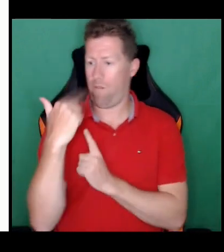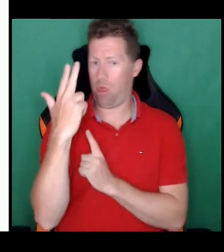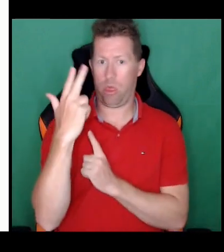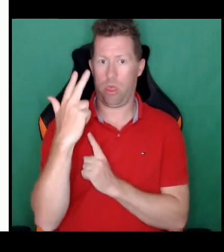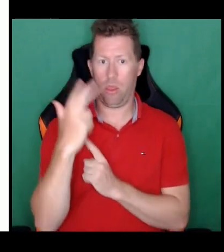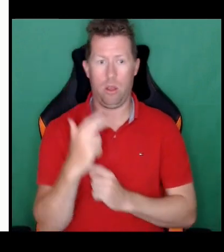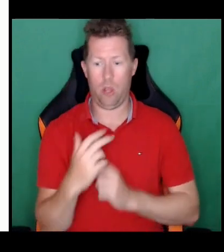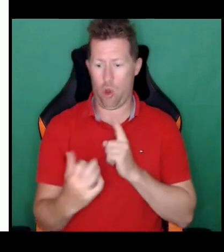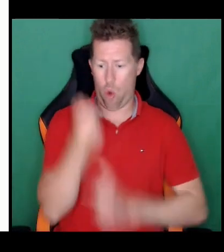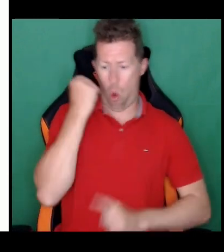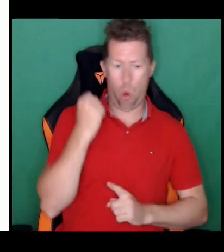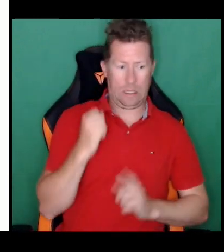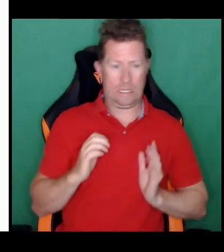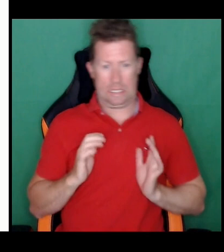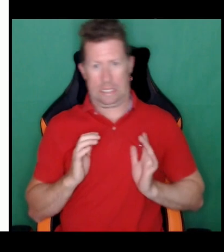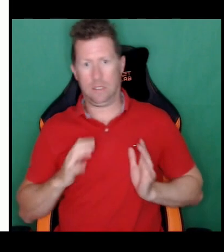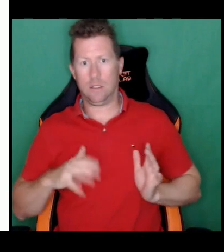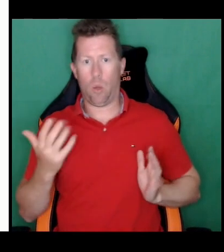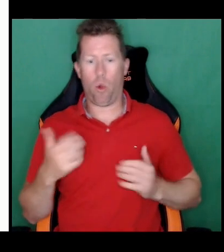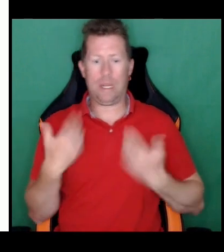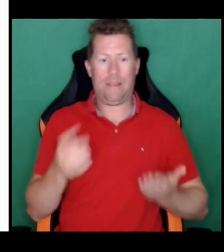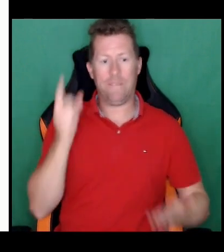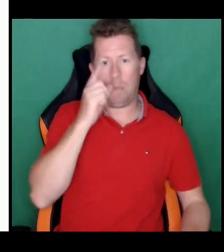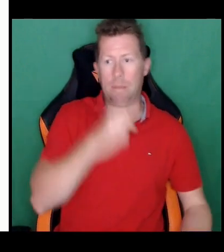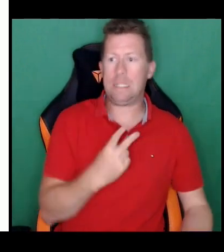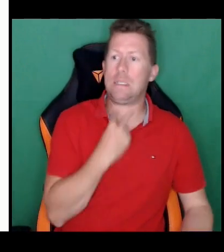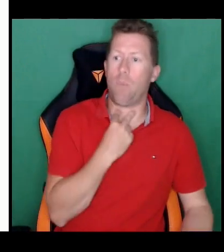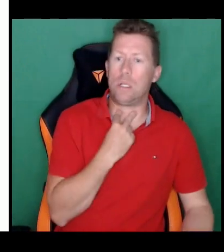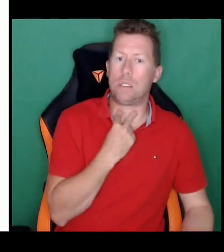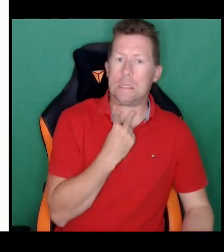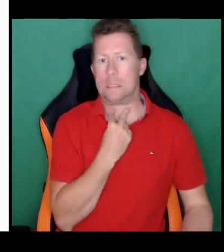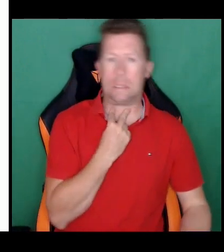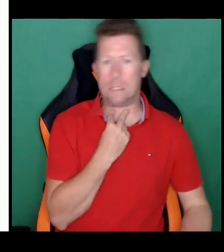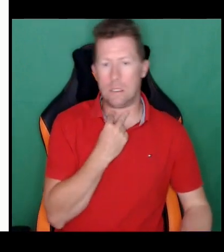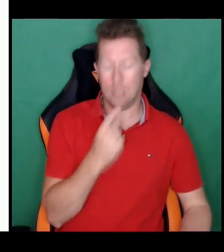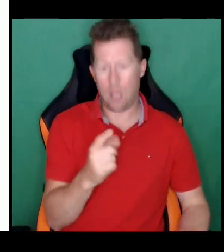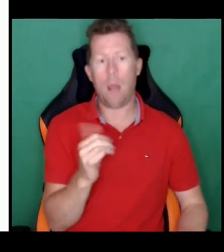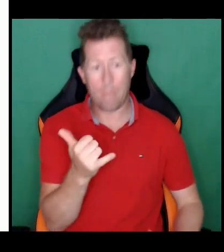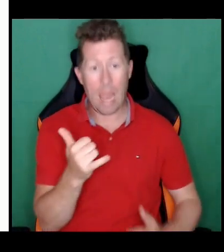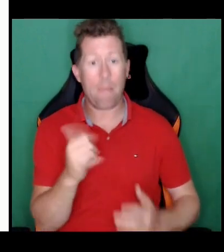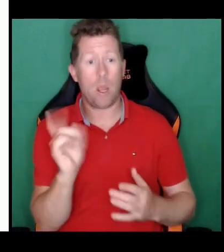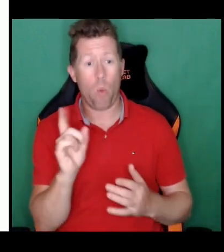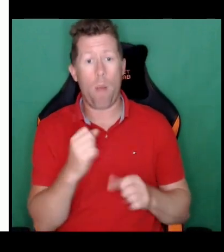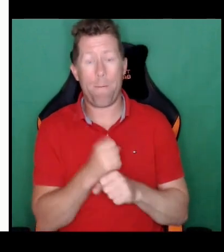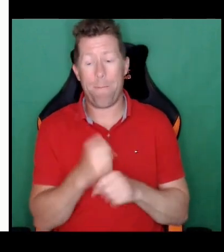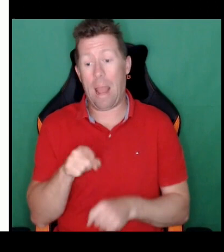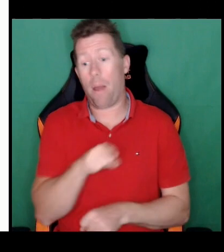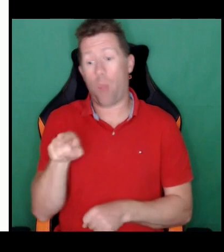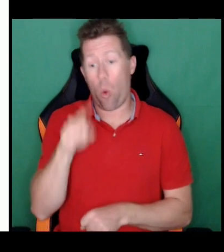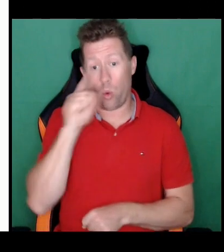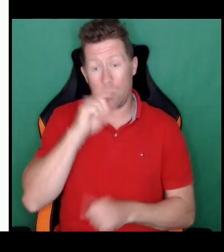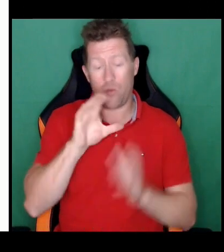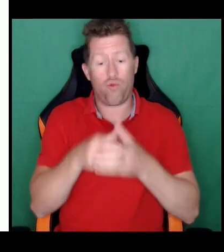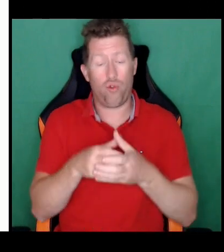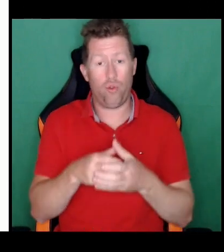and they don't want to disappoint the people that matter to them. And that may well be what's keeping them from trying it so